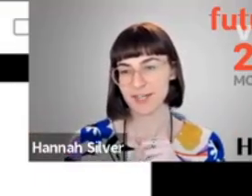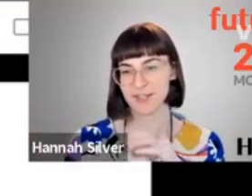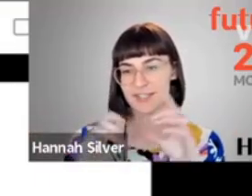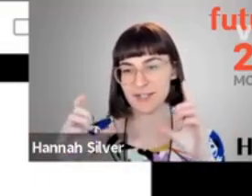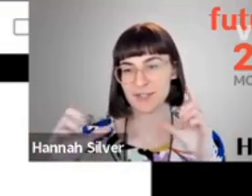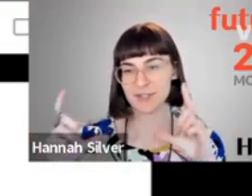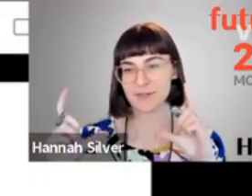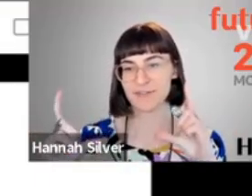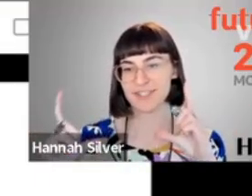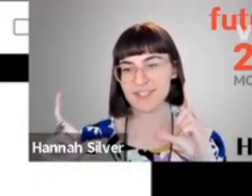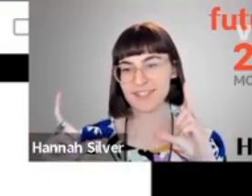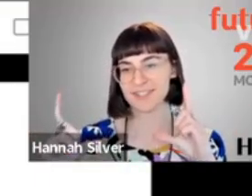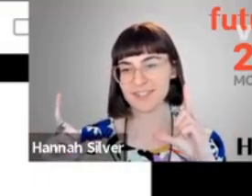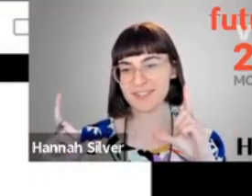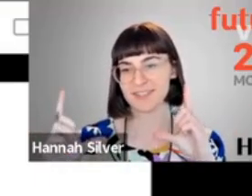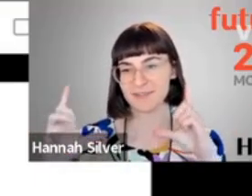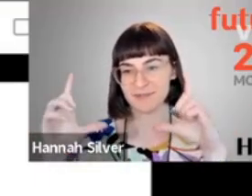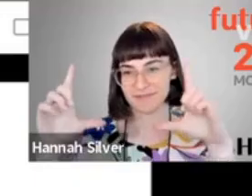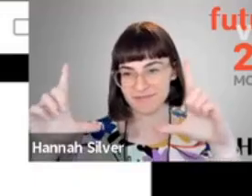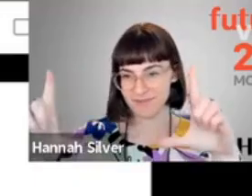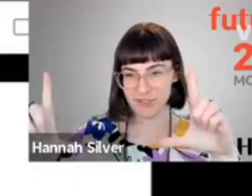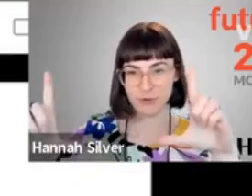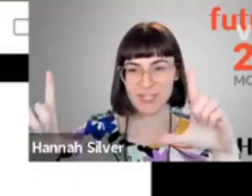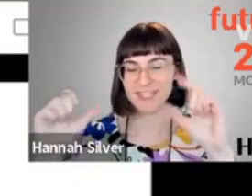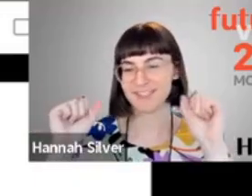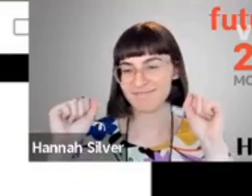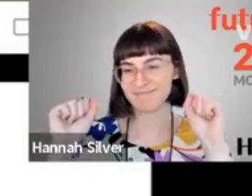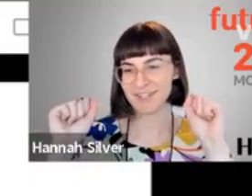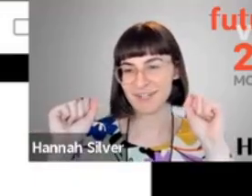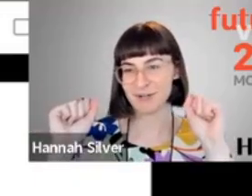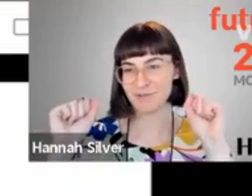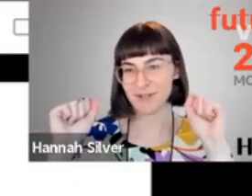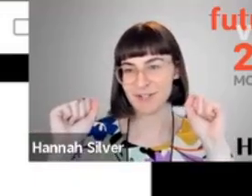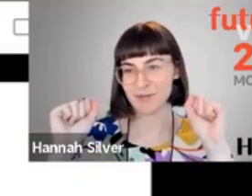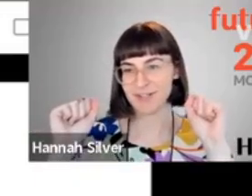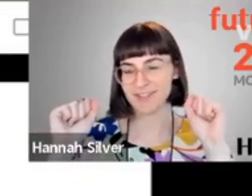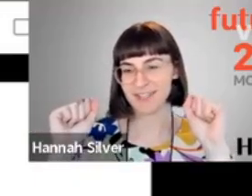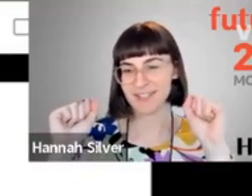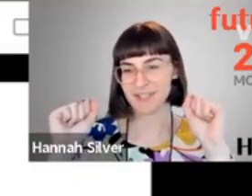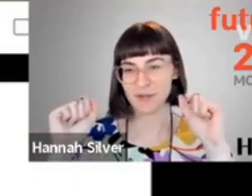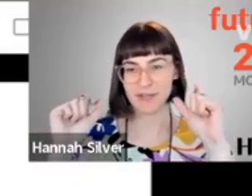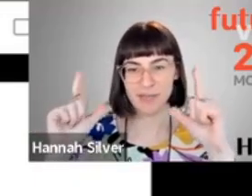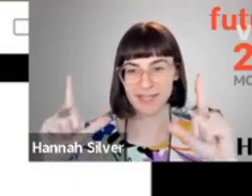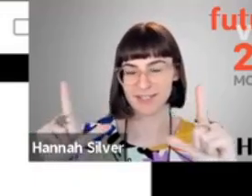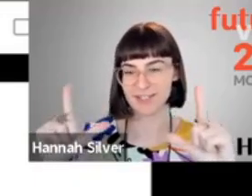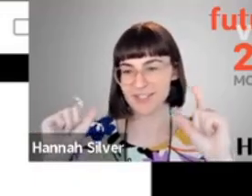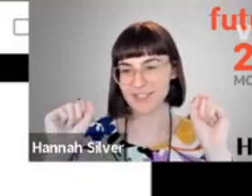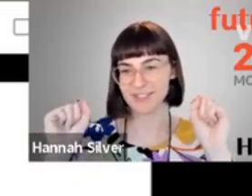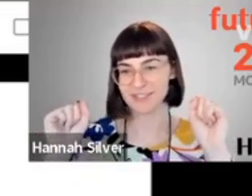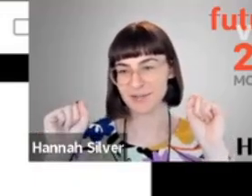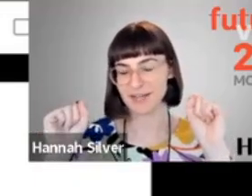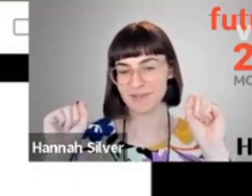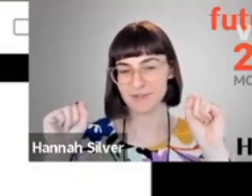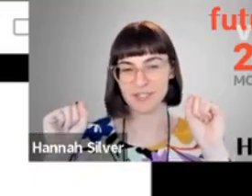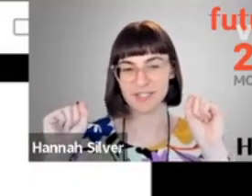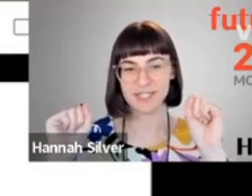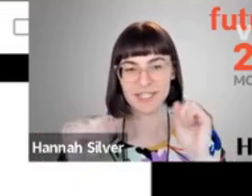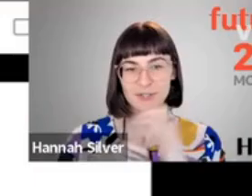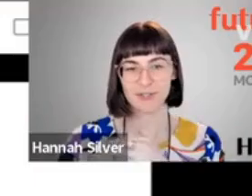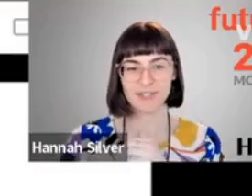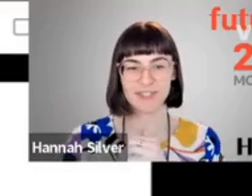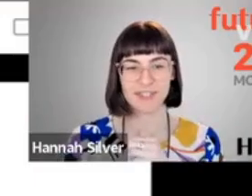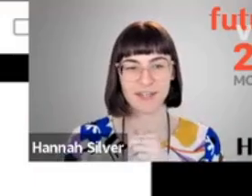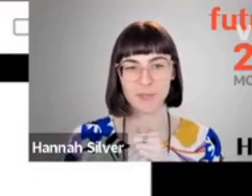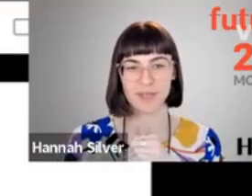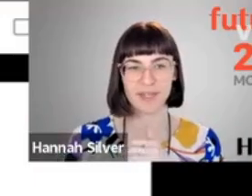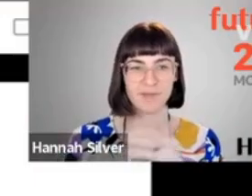Like a concierge service screen near your front door that lets you know that a package has arrived, or those